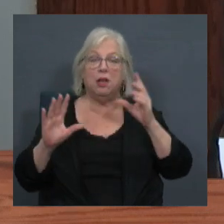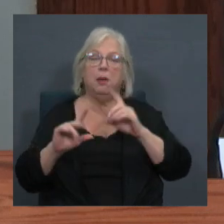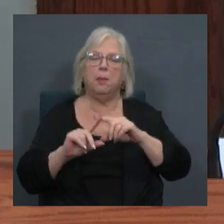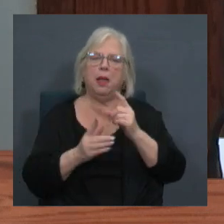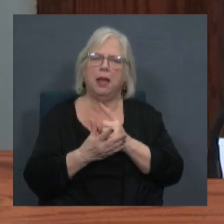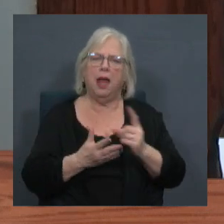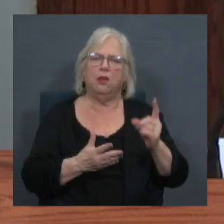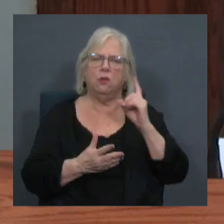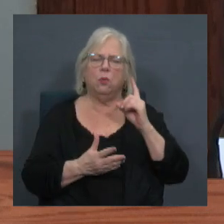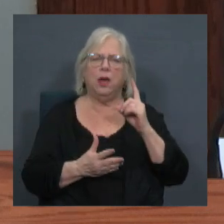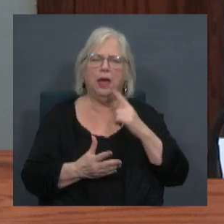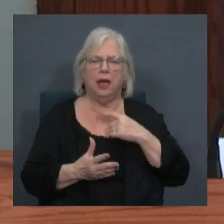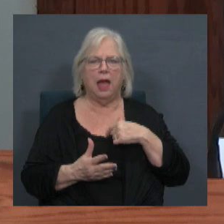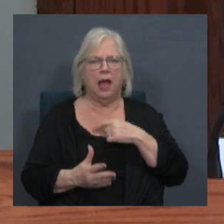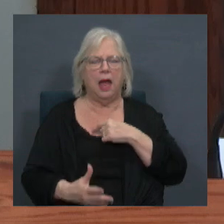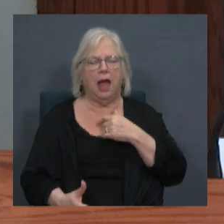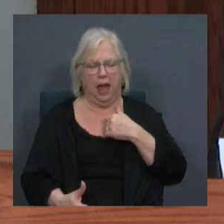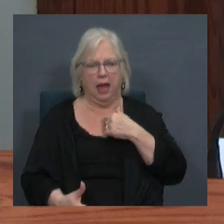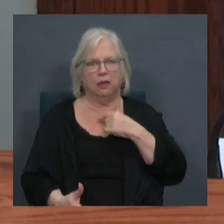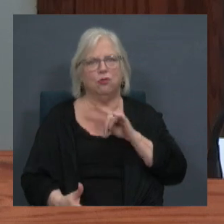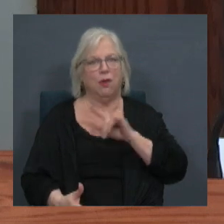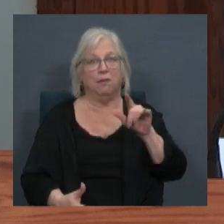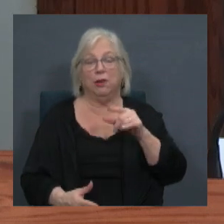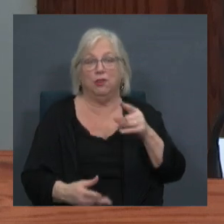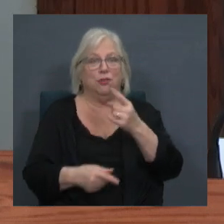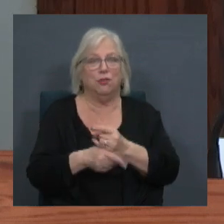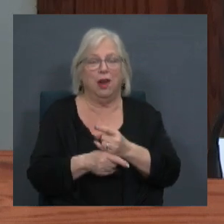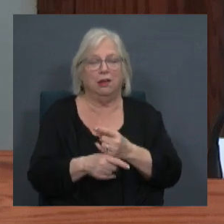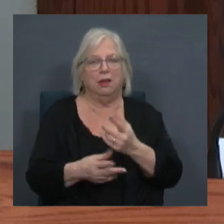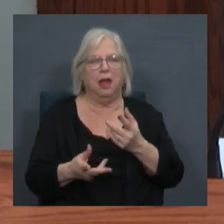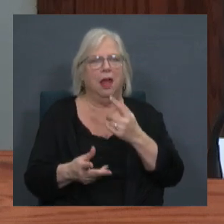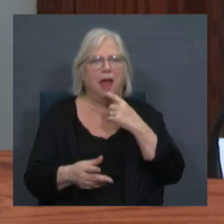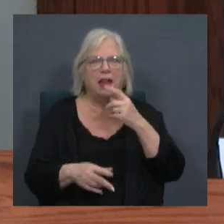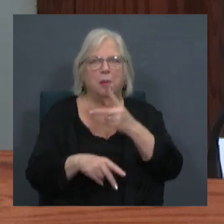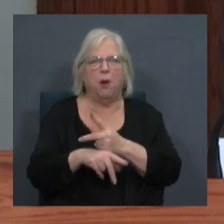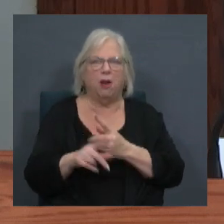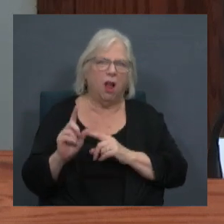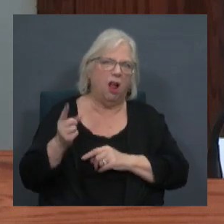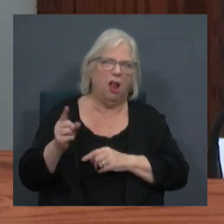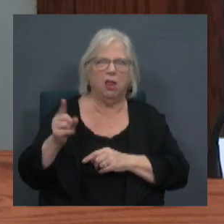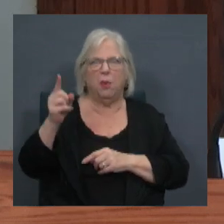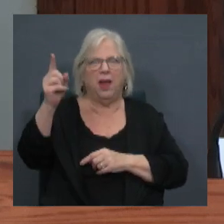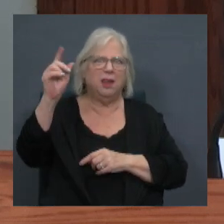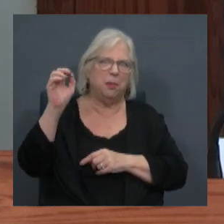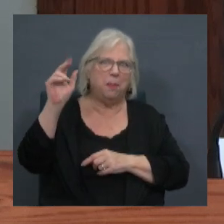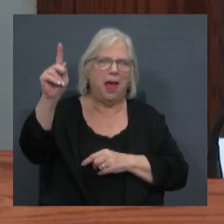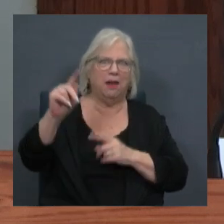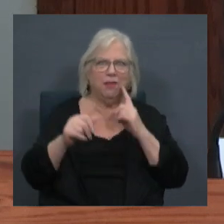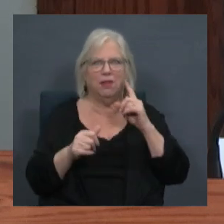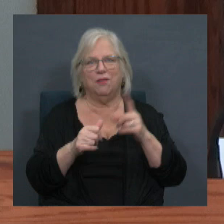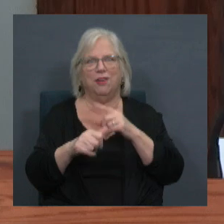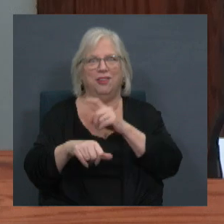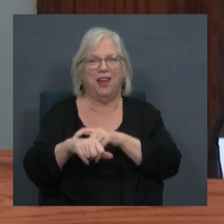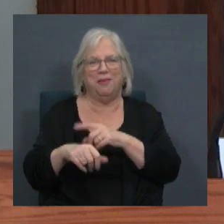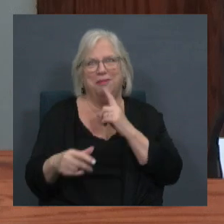week, and you're right, parking is it. I had to park all the way in the back for the first time.